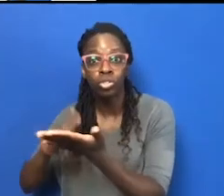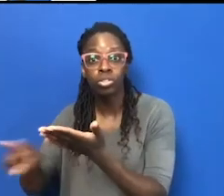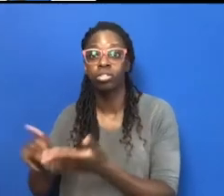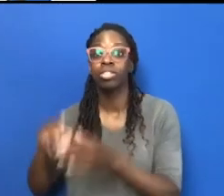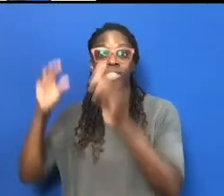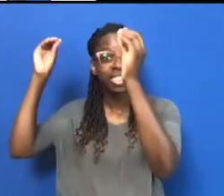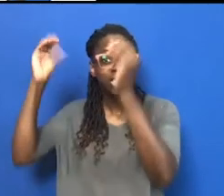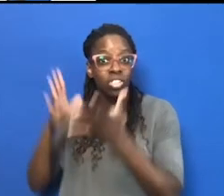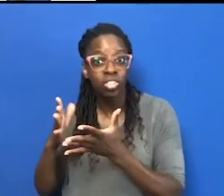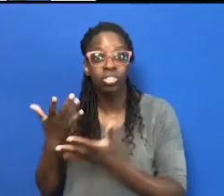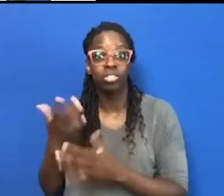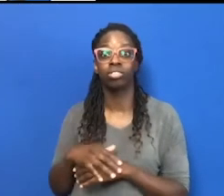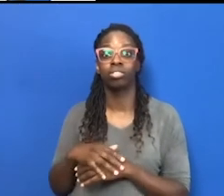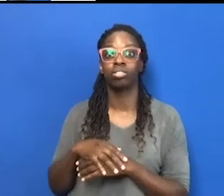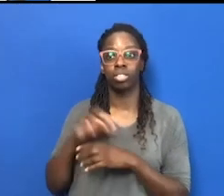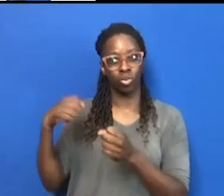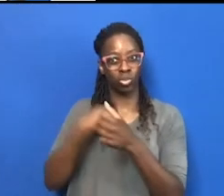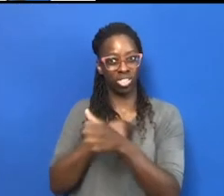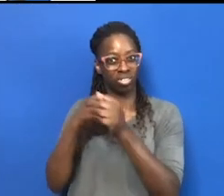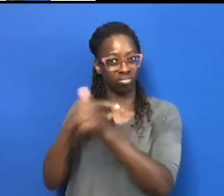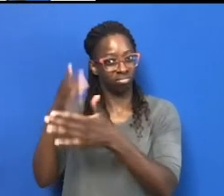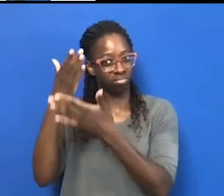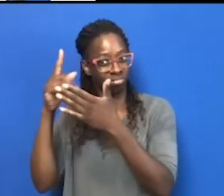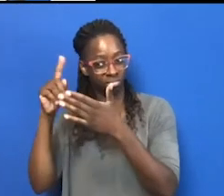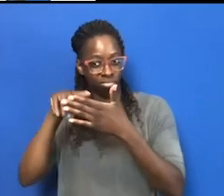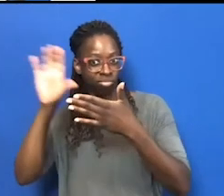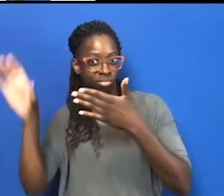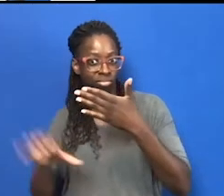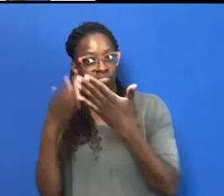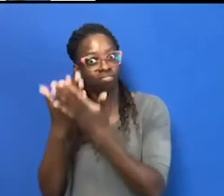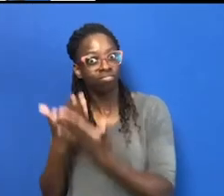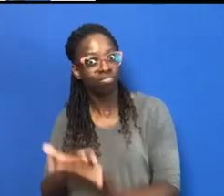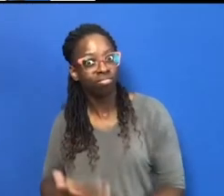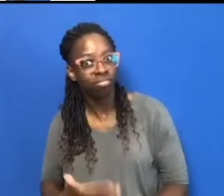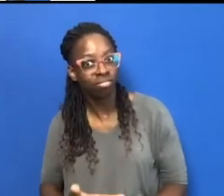Thank you for joining us. Please ask questions and make